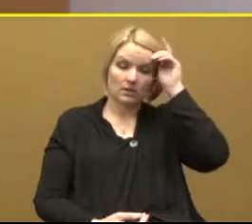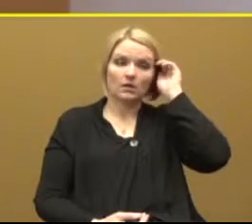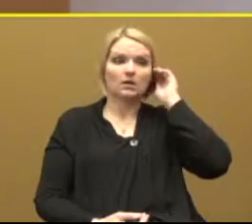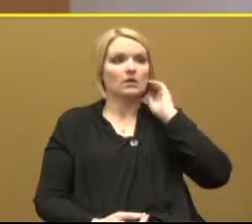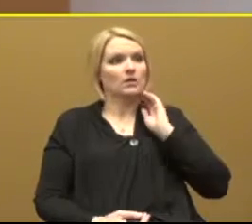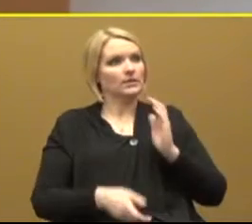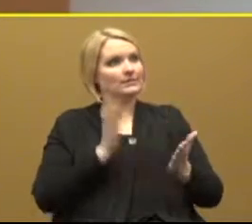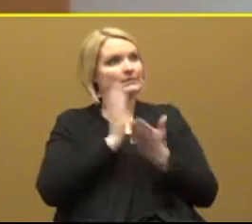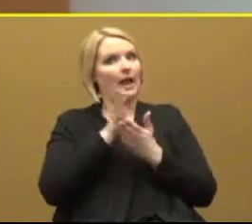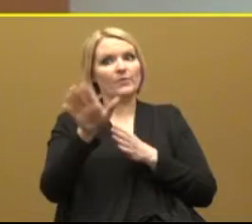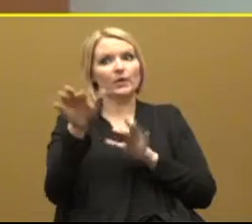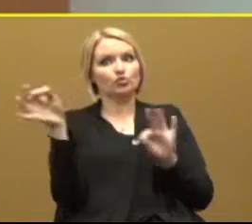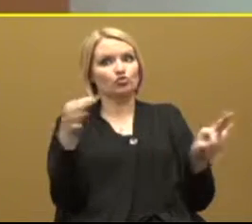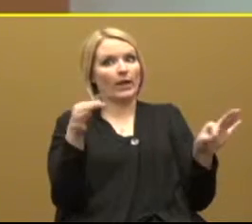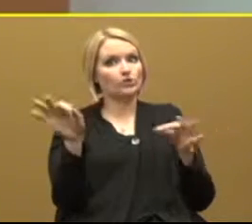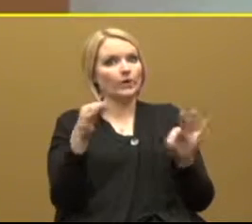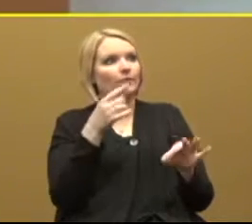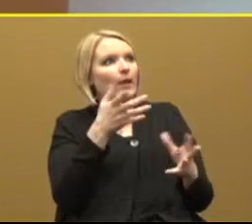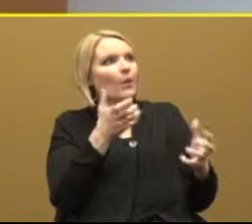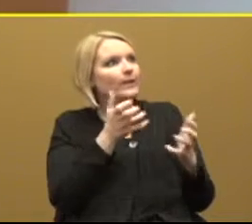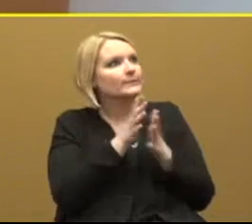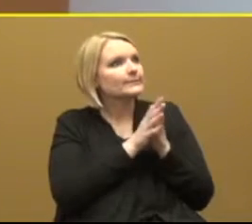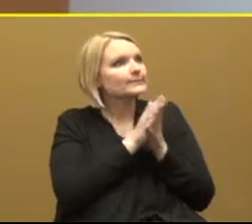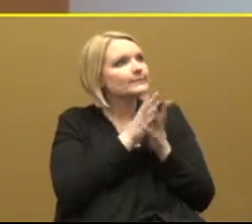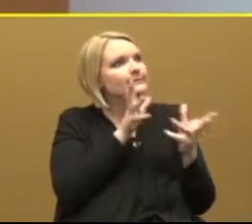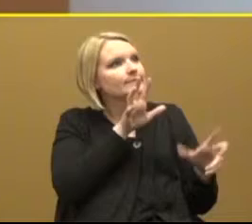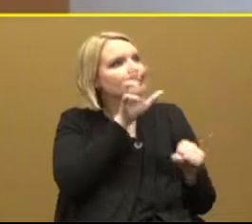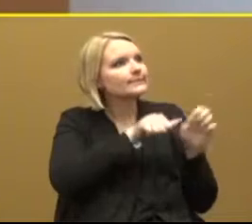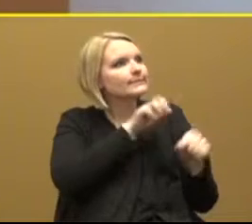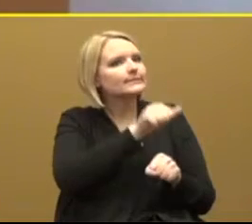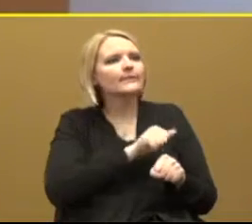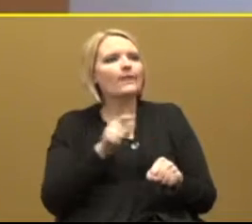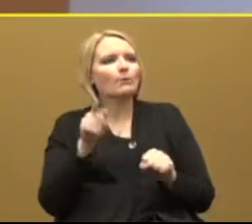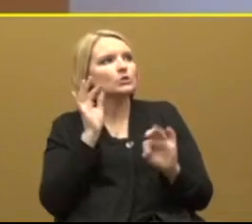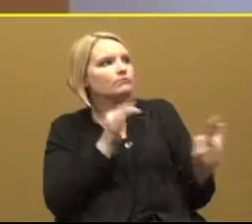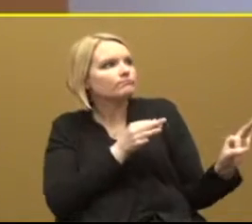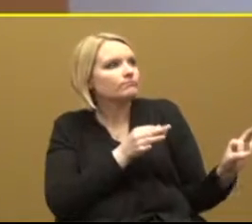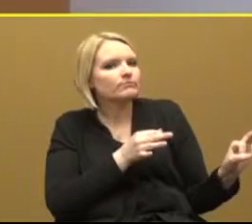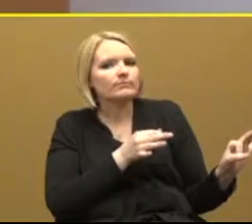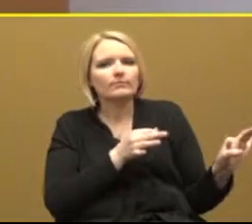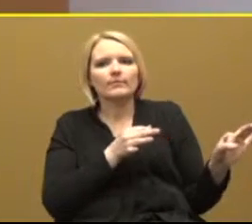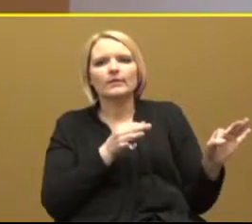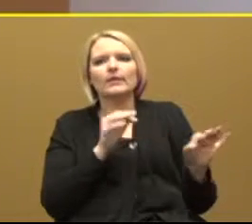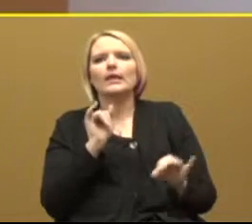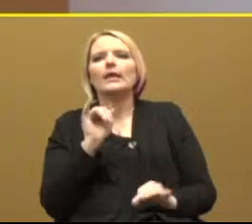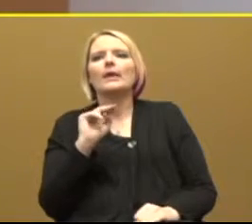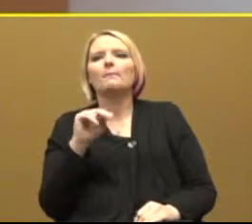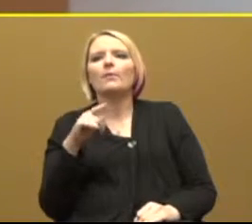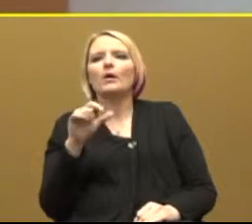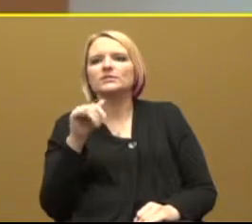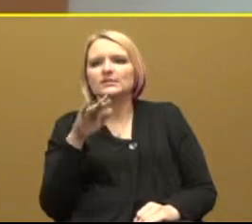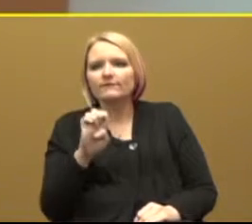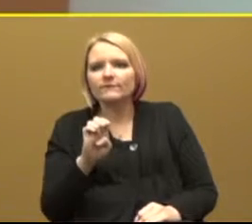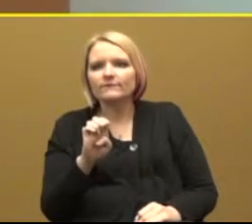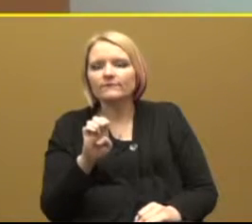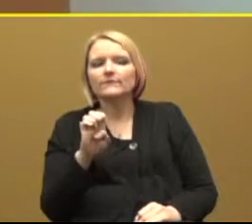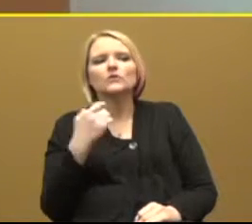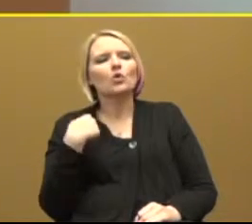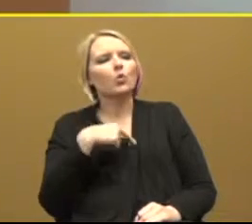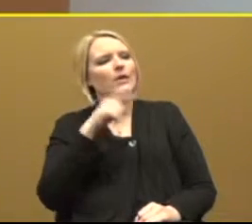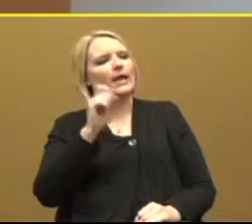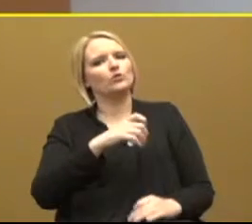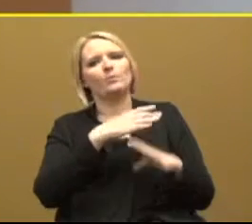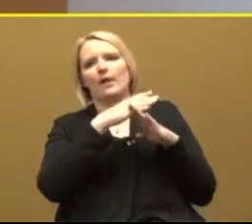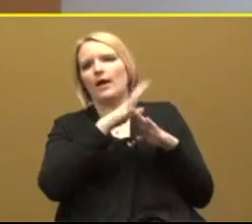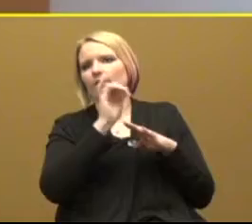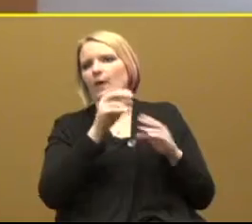Right, to stop the distractions, right? They wanted to get in there, they were just distracted, and they were very impulsive kids. And so we needed to